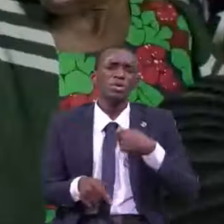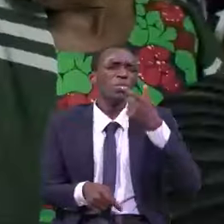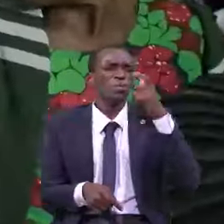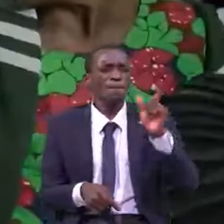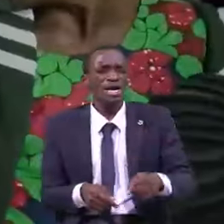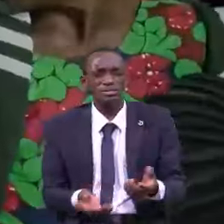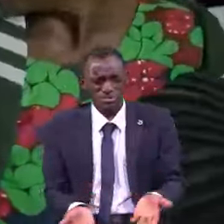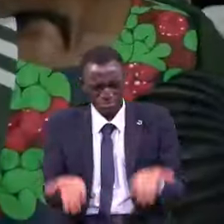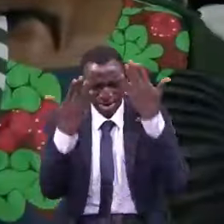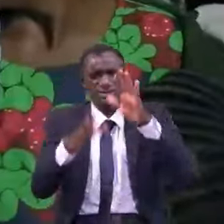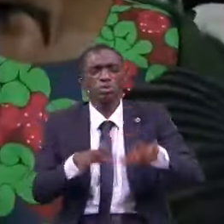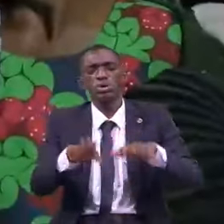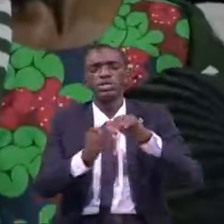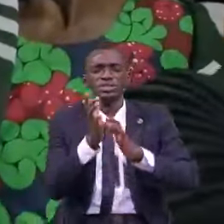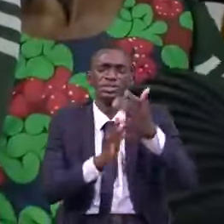name.